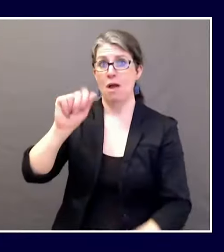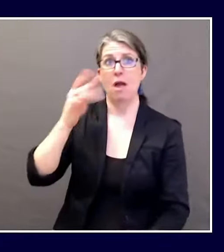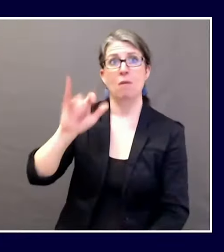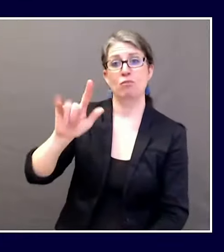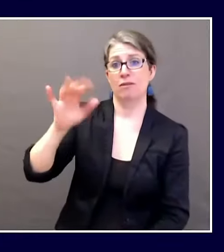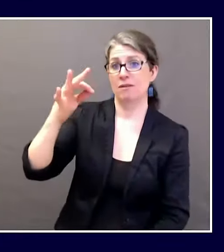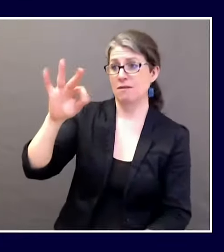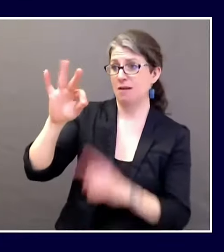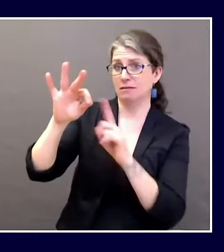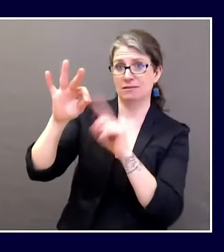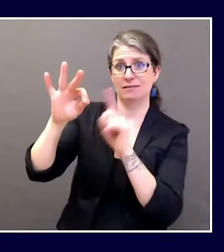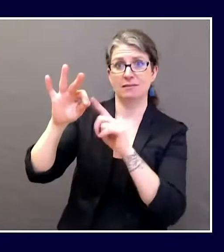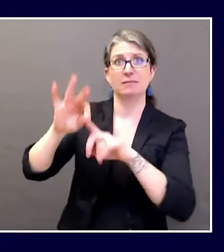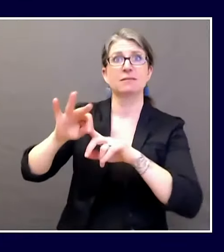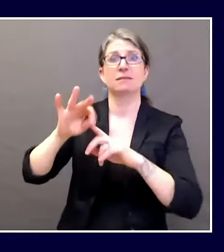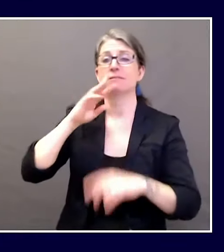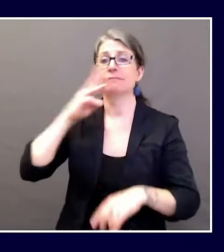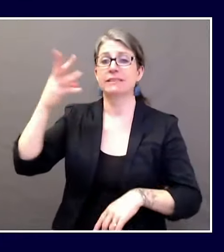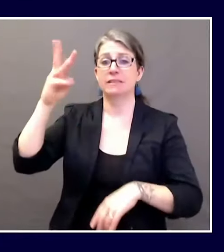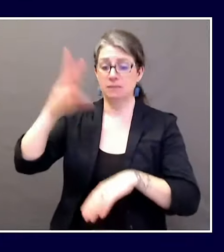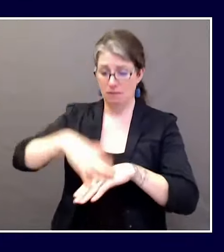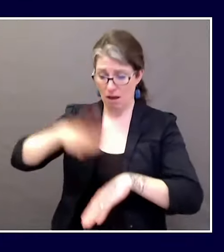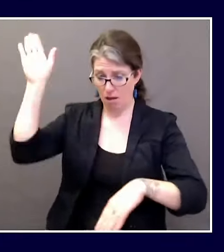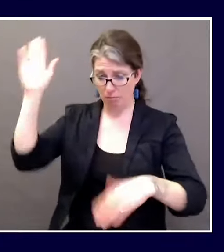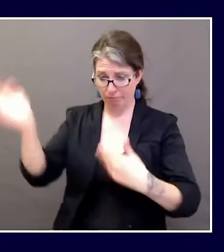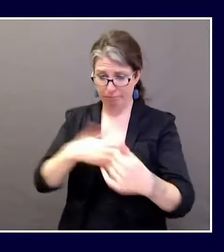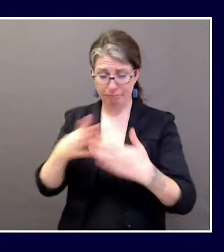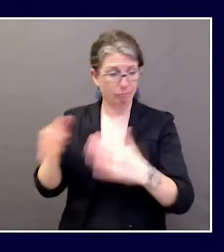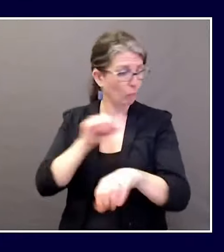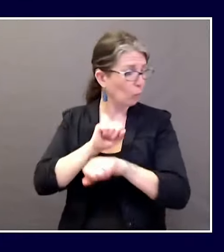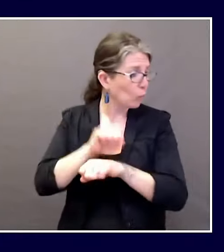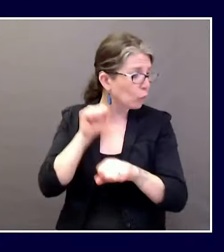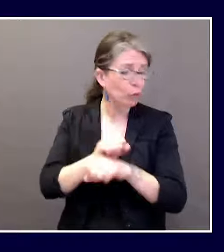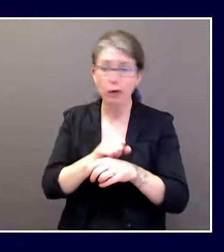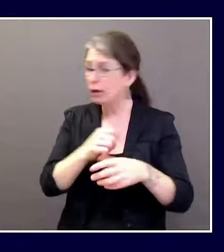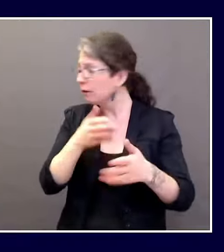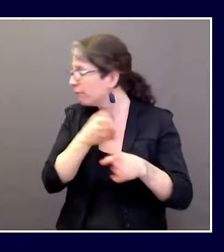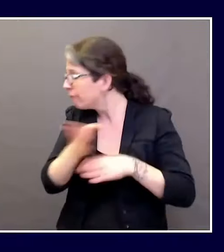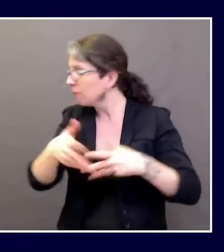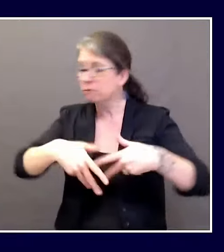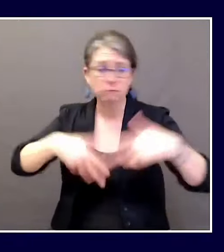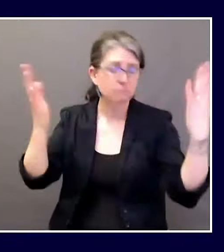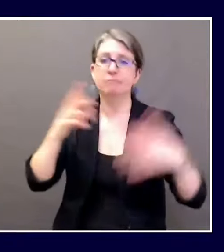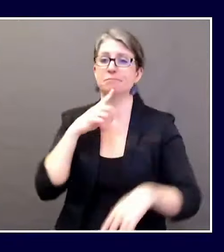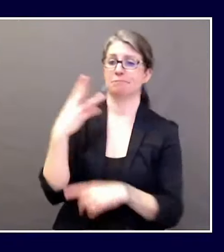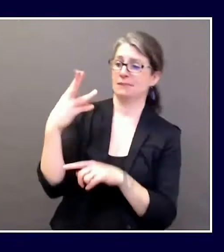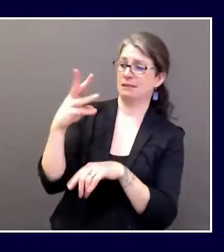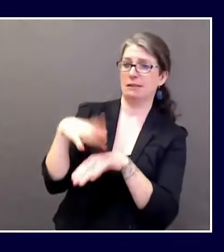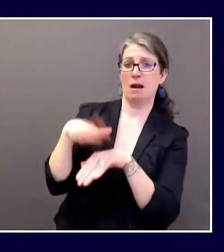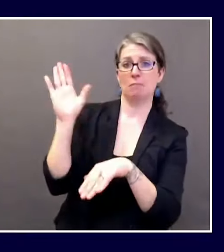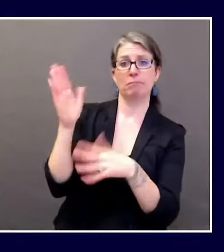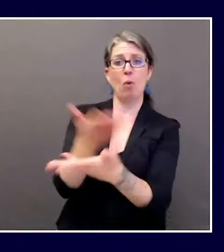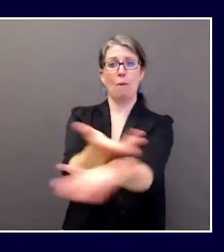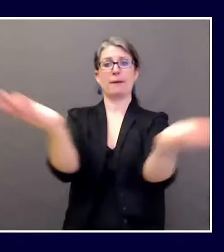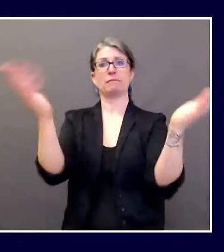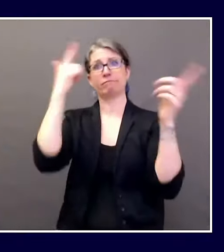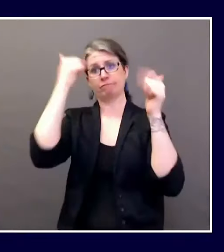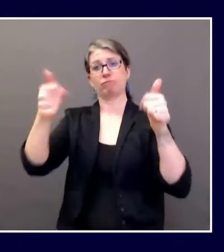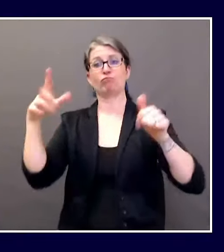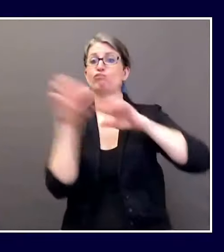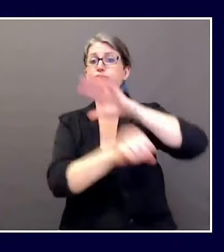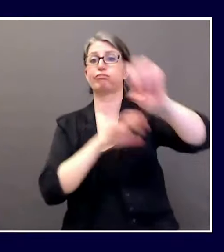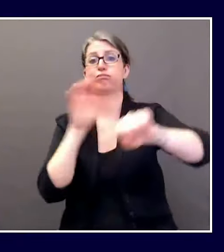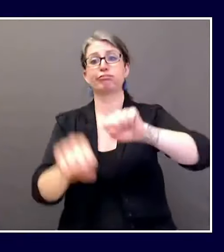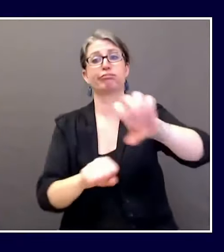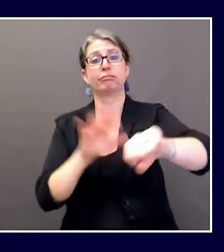be in those younger age tiers, though some may already be eligible if they are 50 and over. So come April 19th,